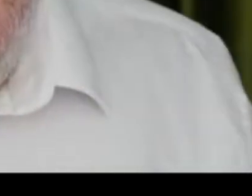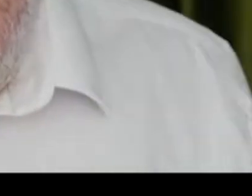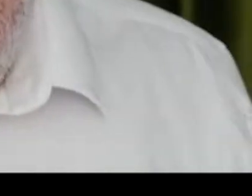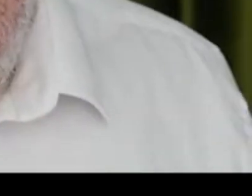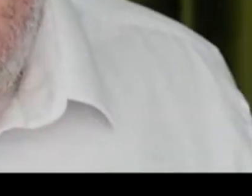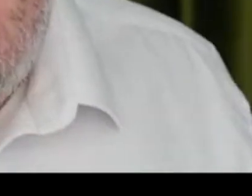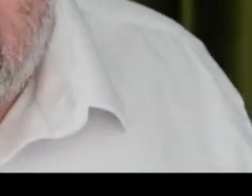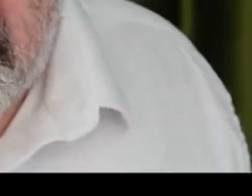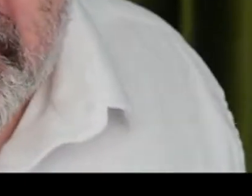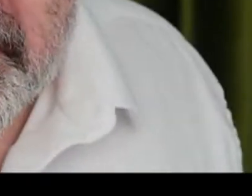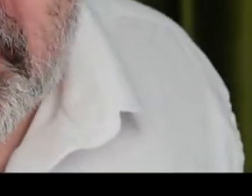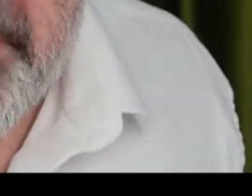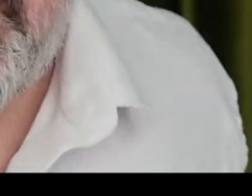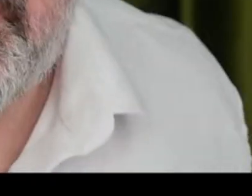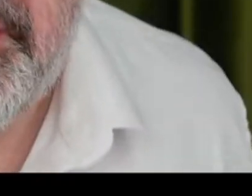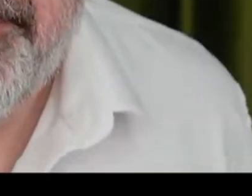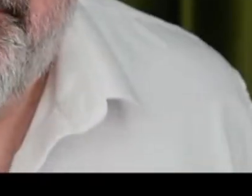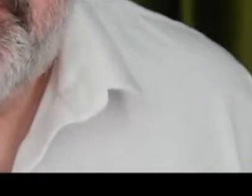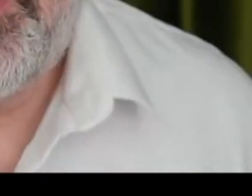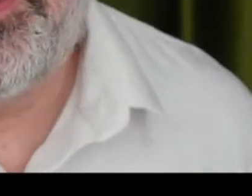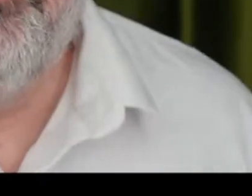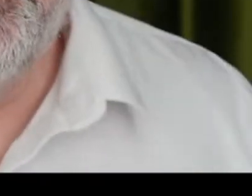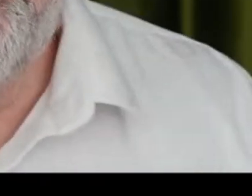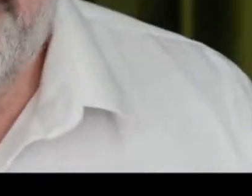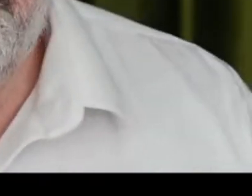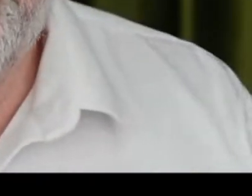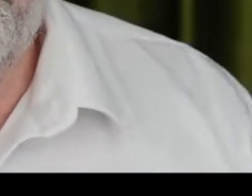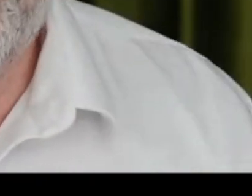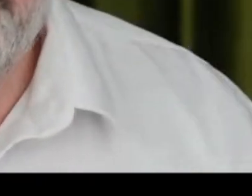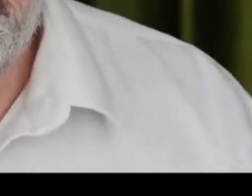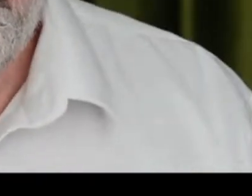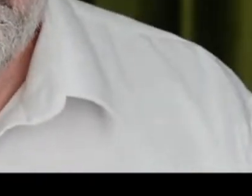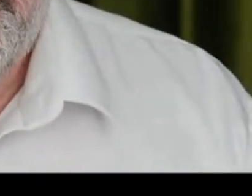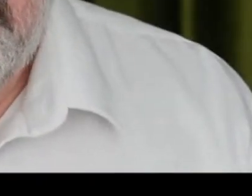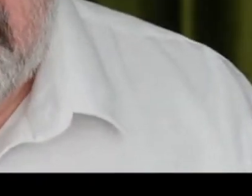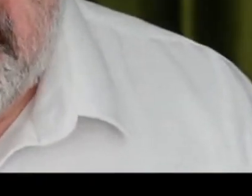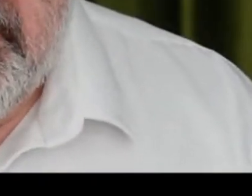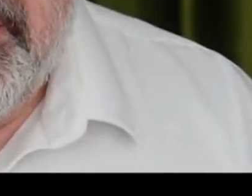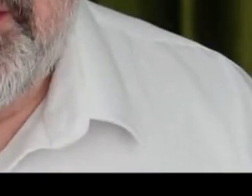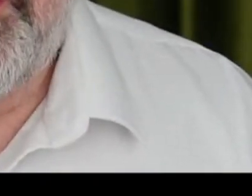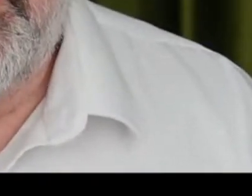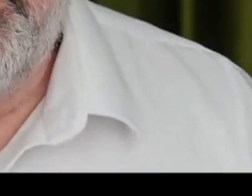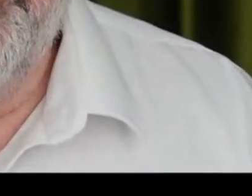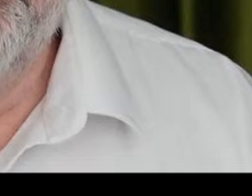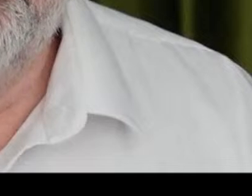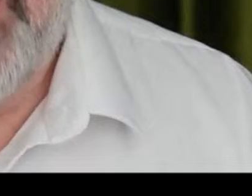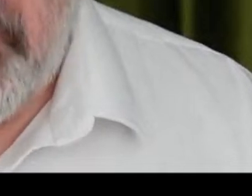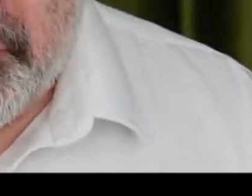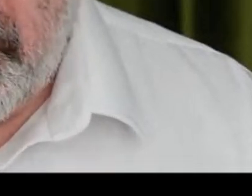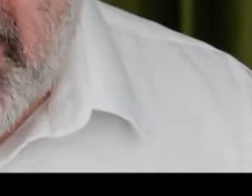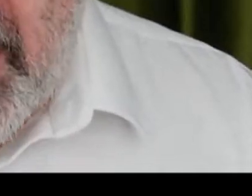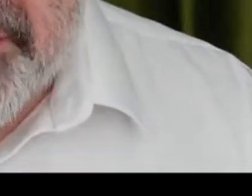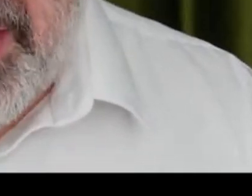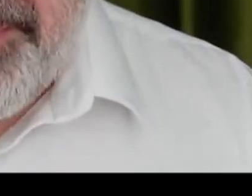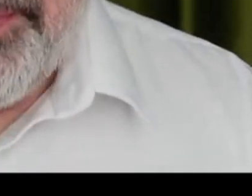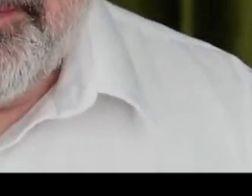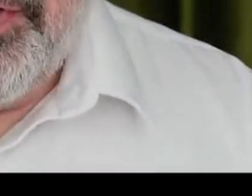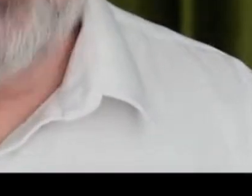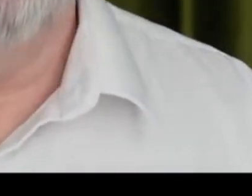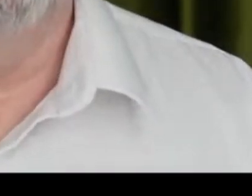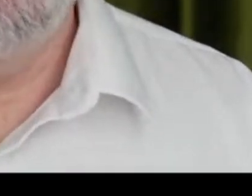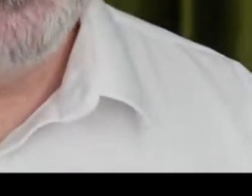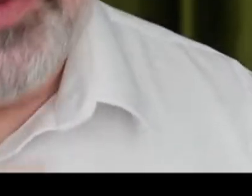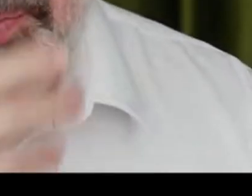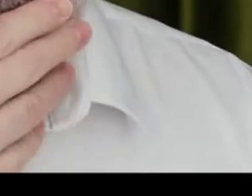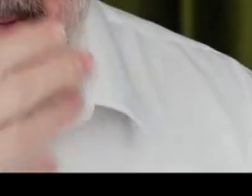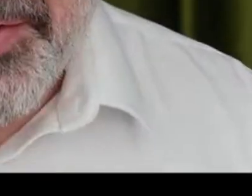question. I'm going to put this to the comment section. How many of you thought that do a hands up? Okay,